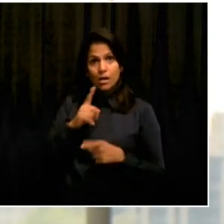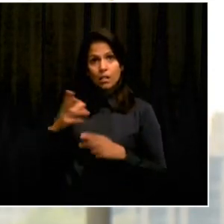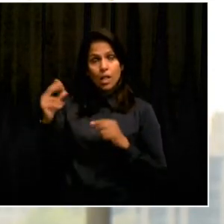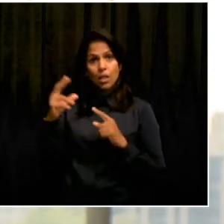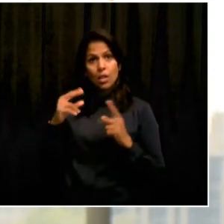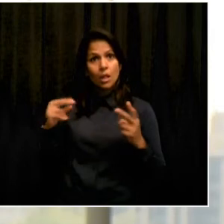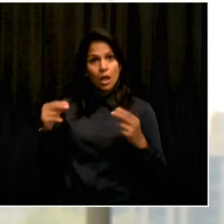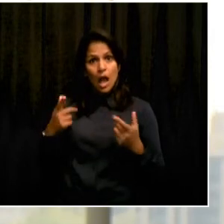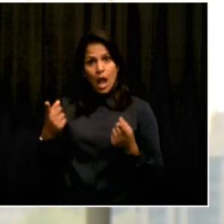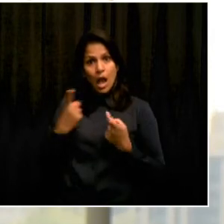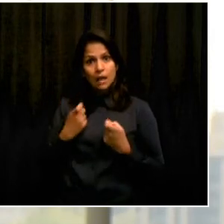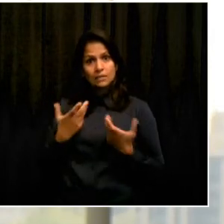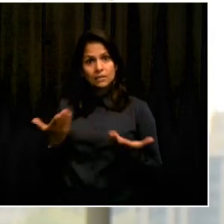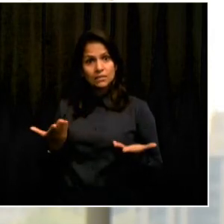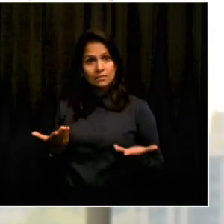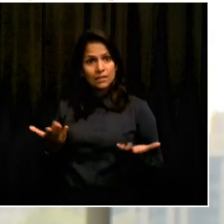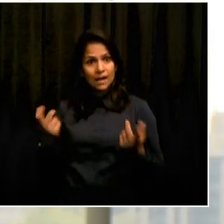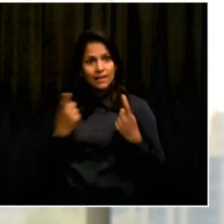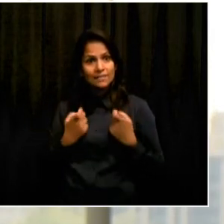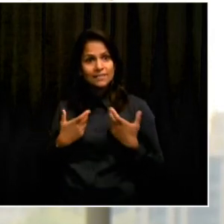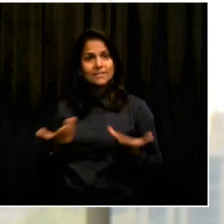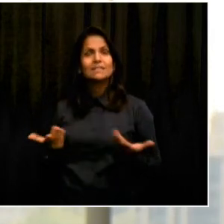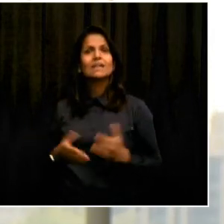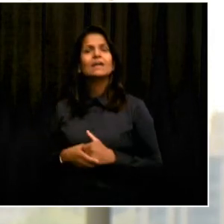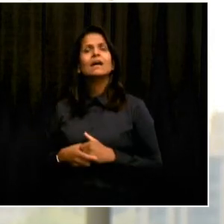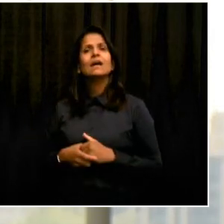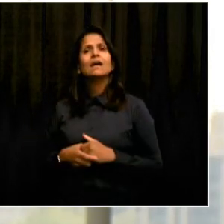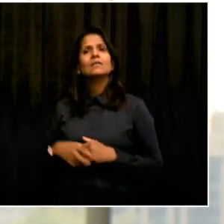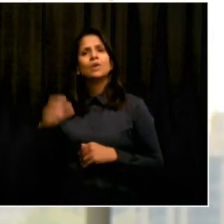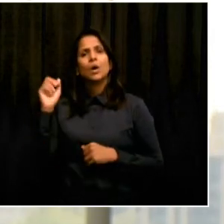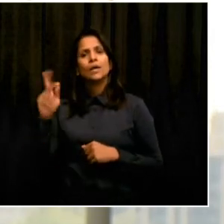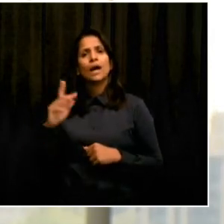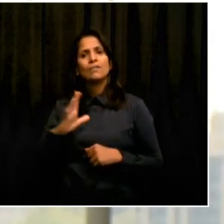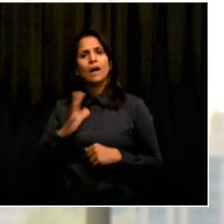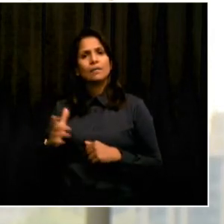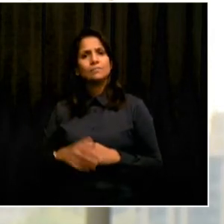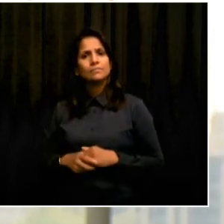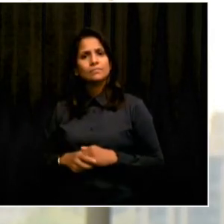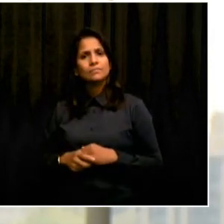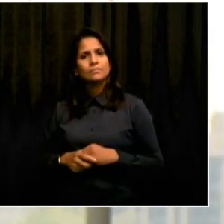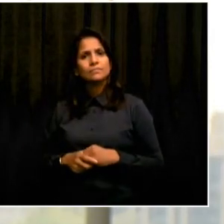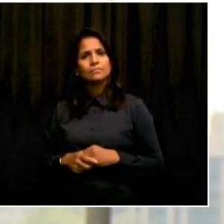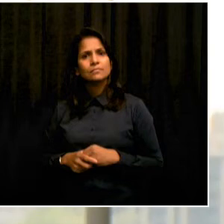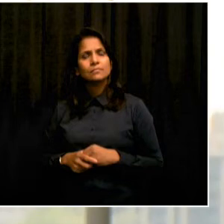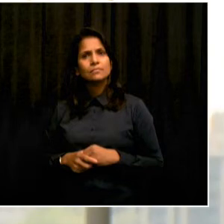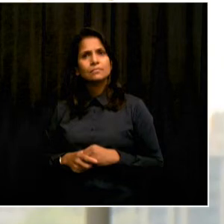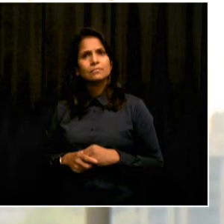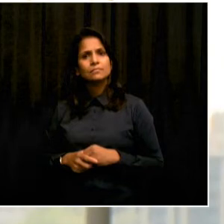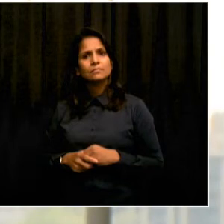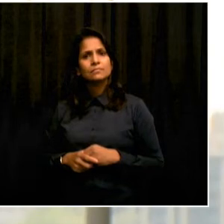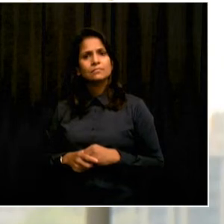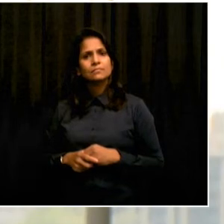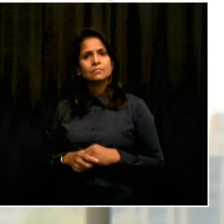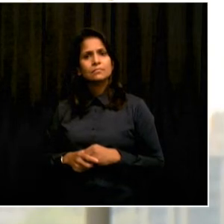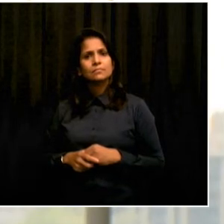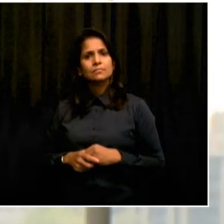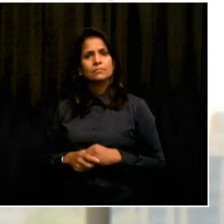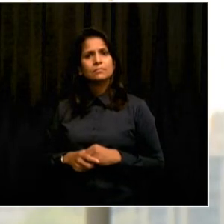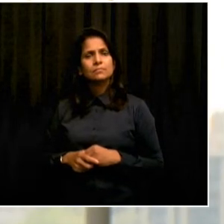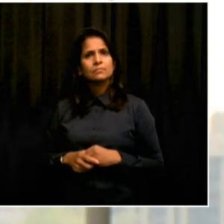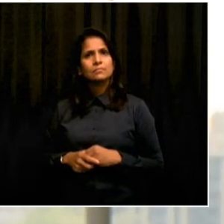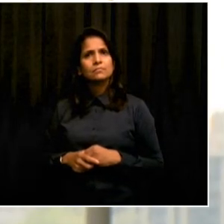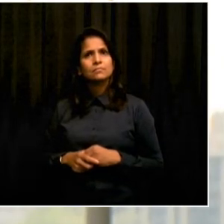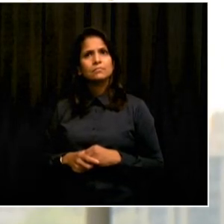April 26th, you announced a Fair Recovery Task Force. A couple of weeks later, you announced a series of committees that were going to develop individual